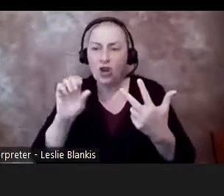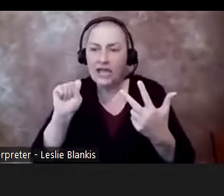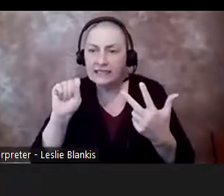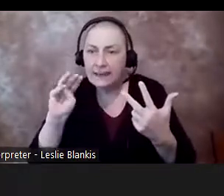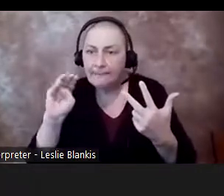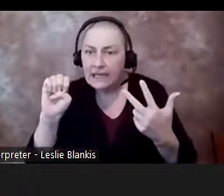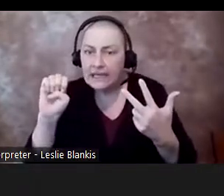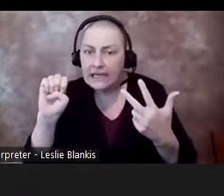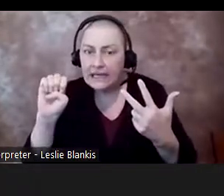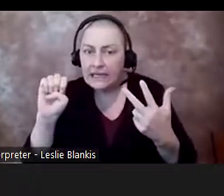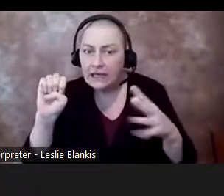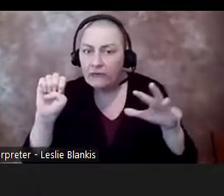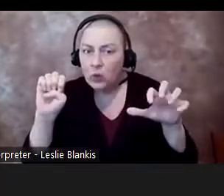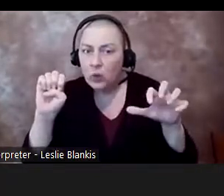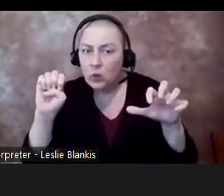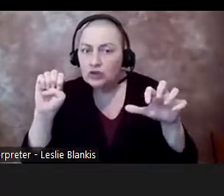Uh-oh.